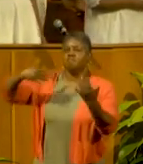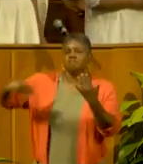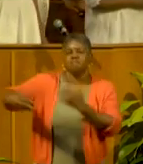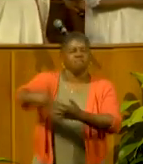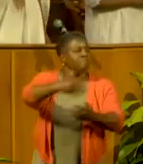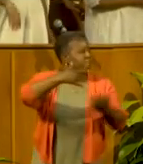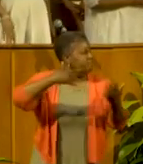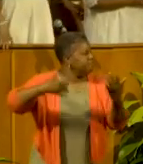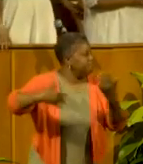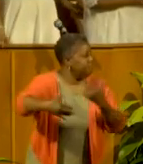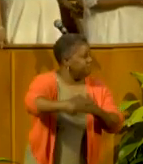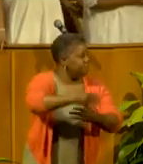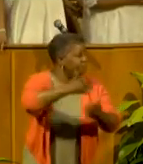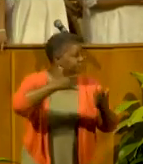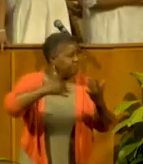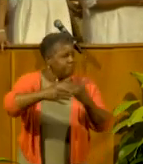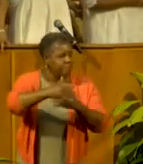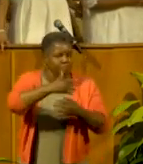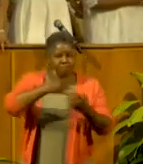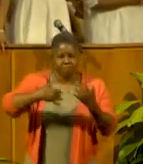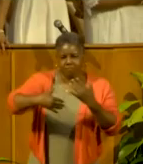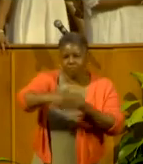Walls fall when we worship.